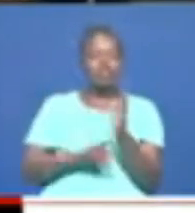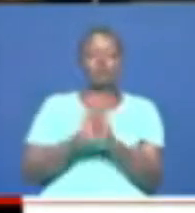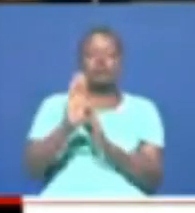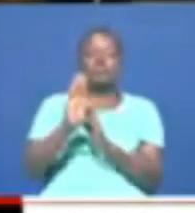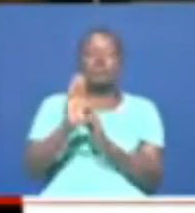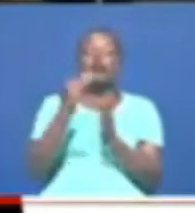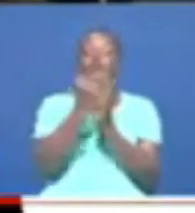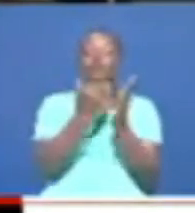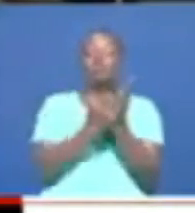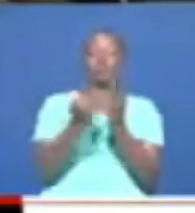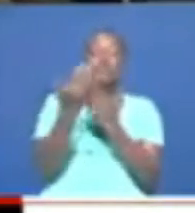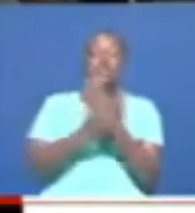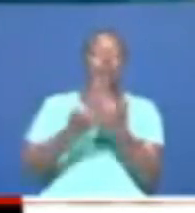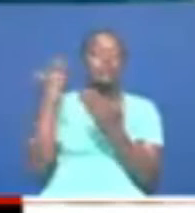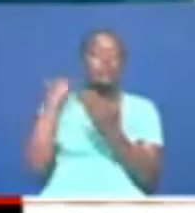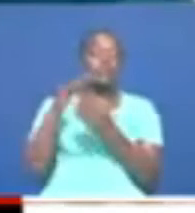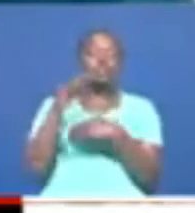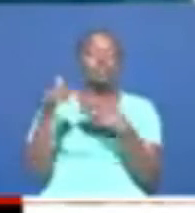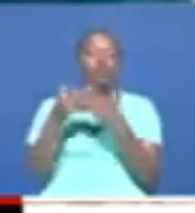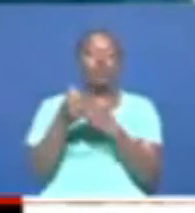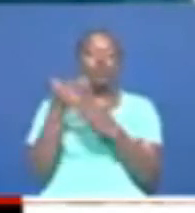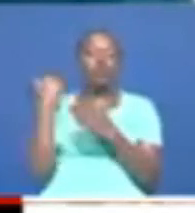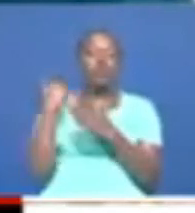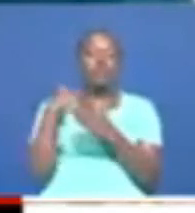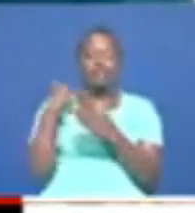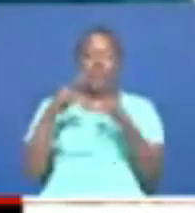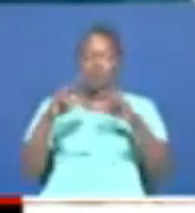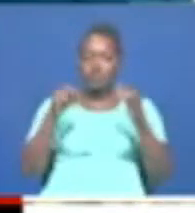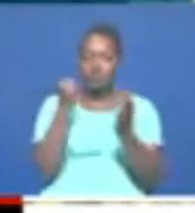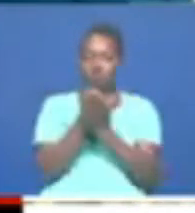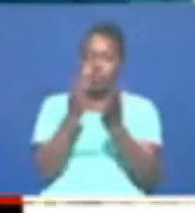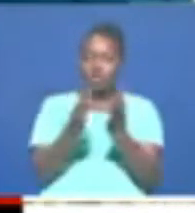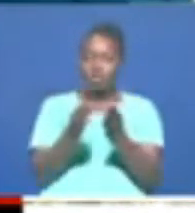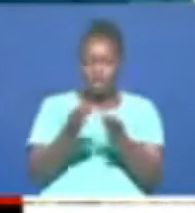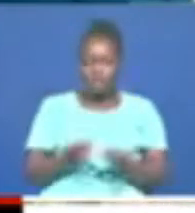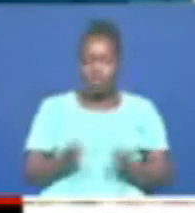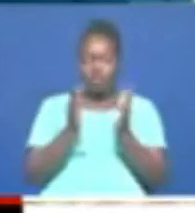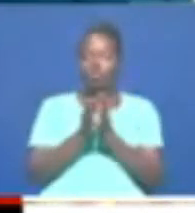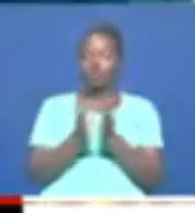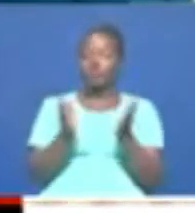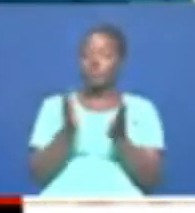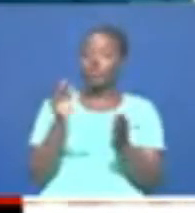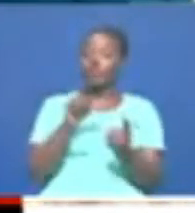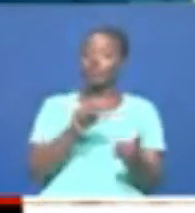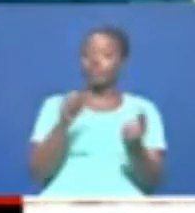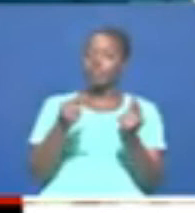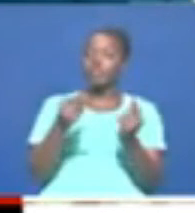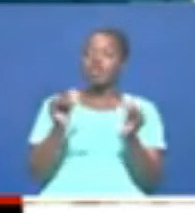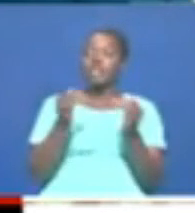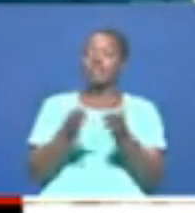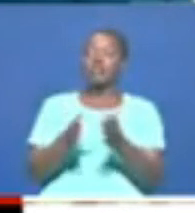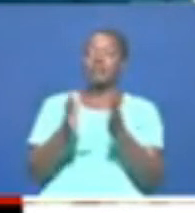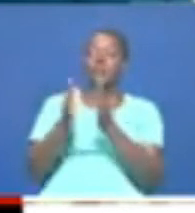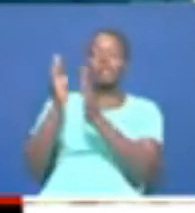to all crime investigation officers. The official opening of this forensic laboratory now spells a new dimension for the